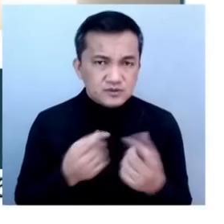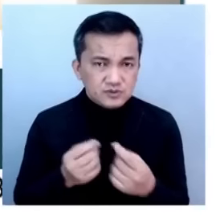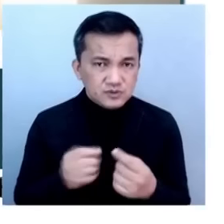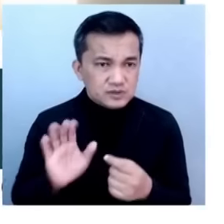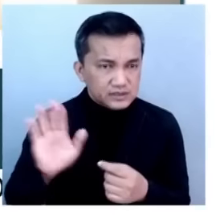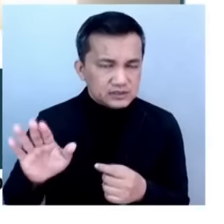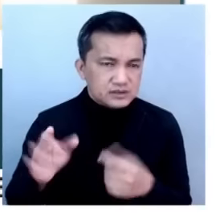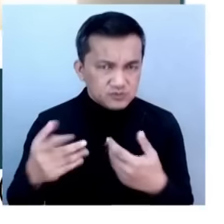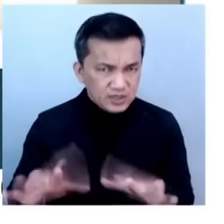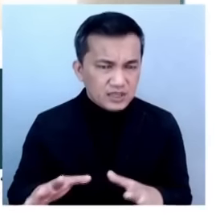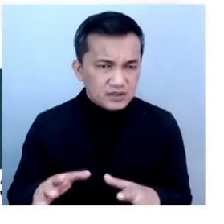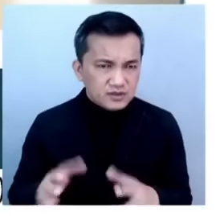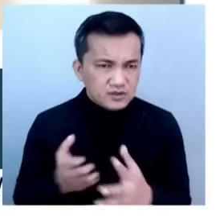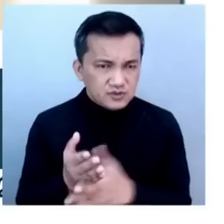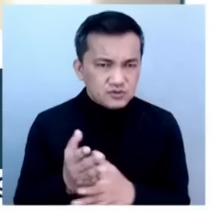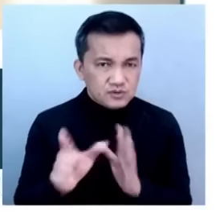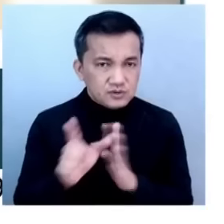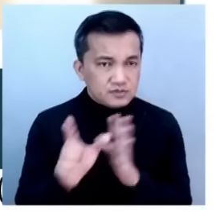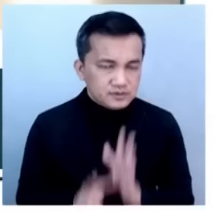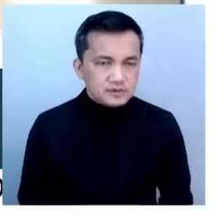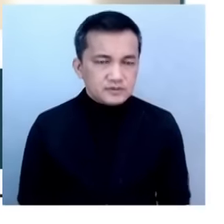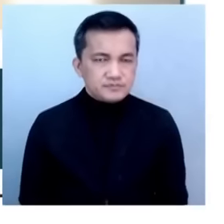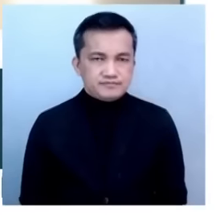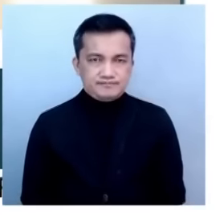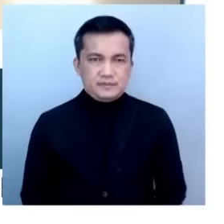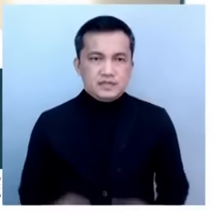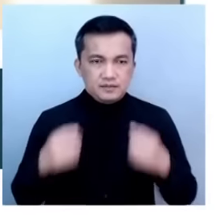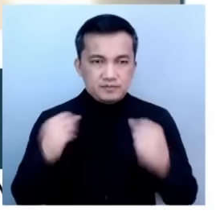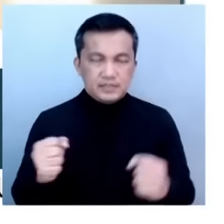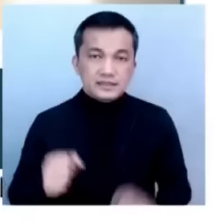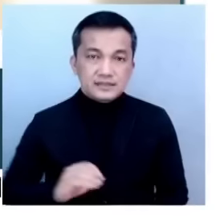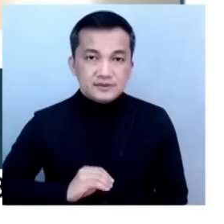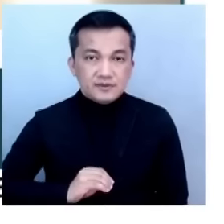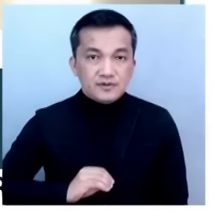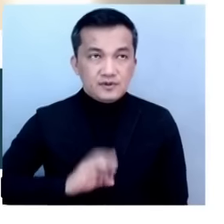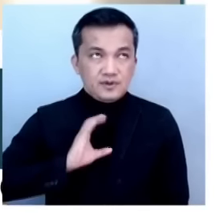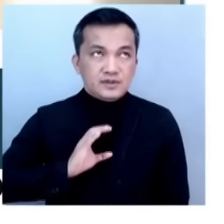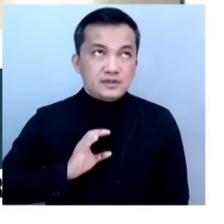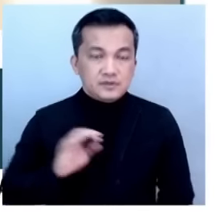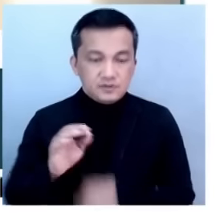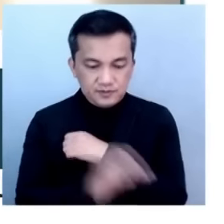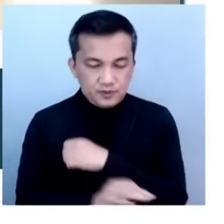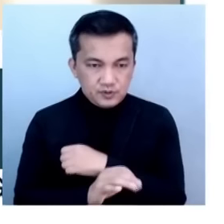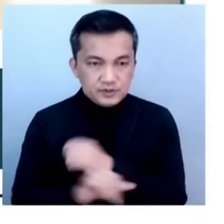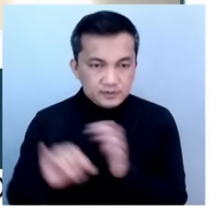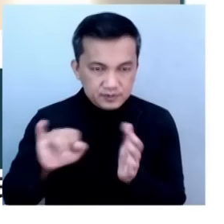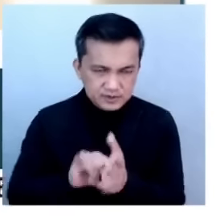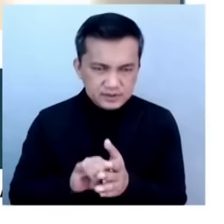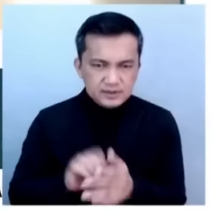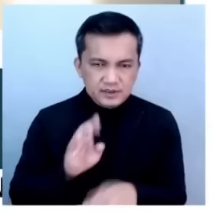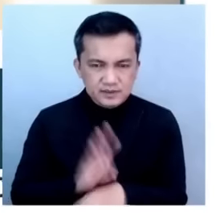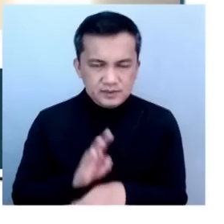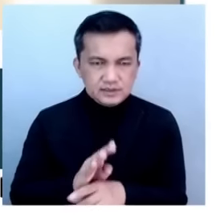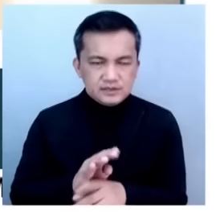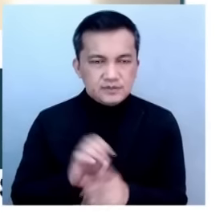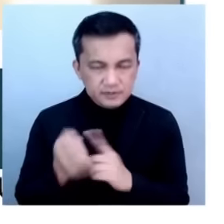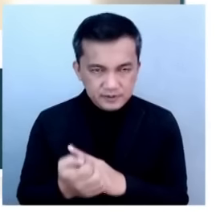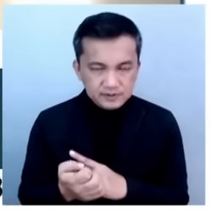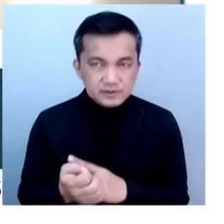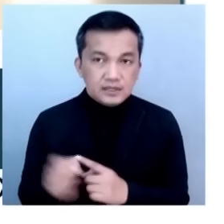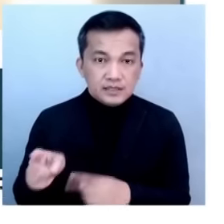already through legislation. Palakasin din natin yung kumpiyansa ng mga foreign investors sa business environment dito. At isa na